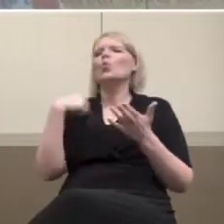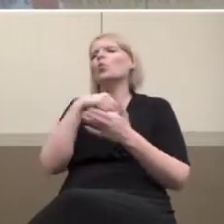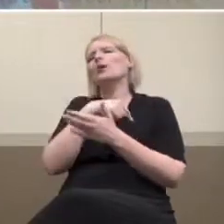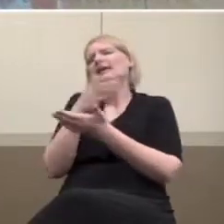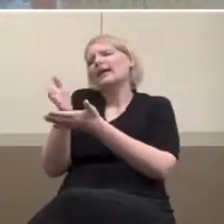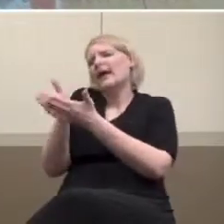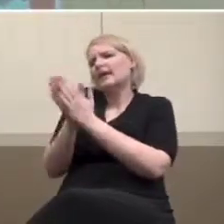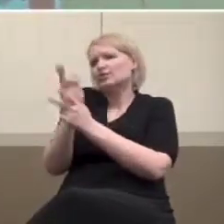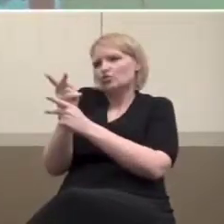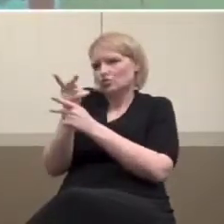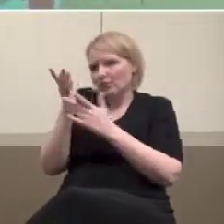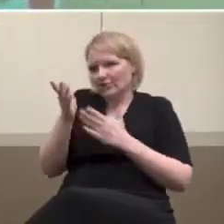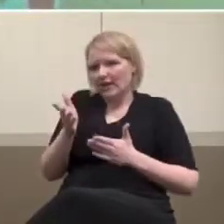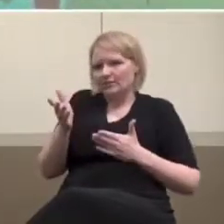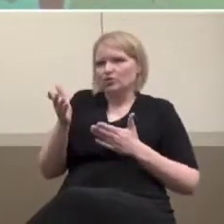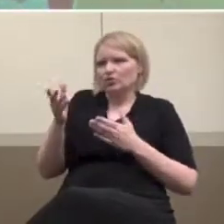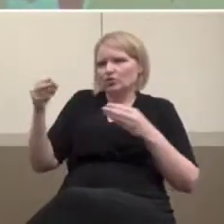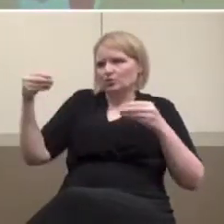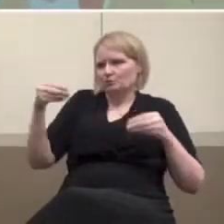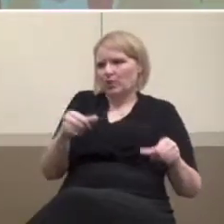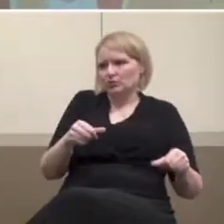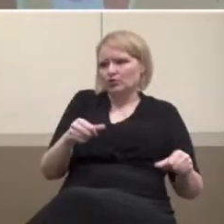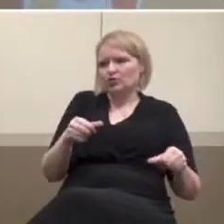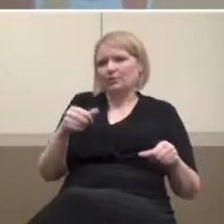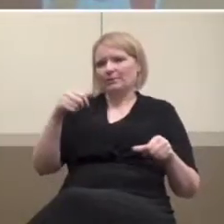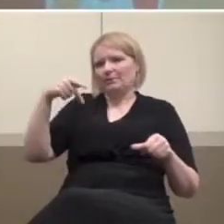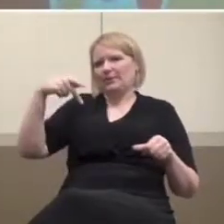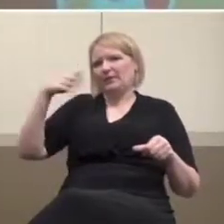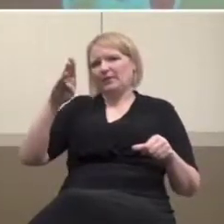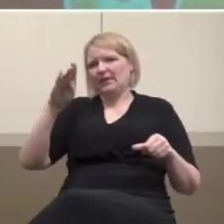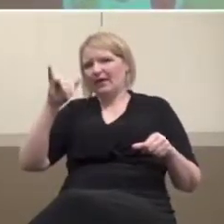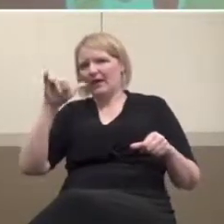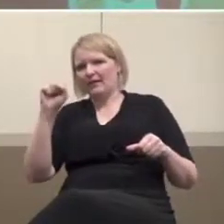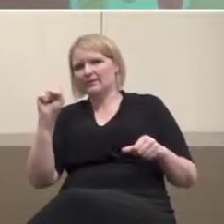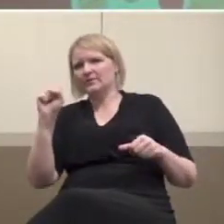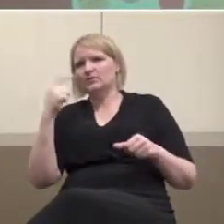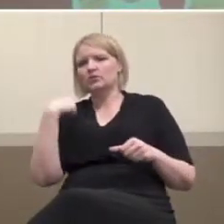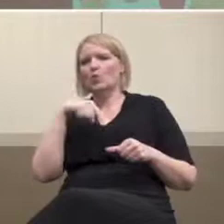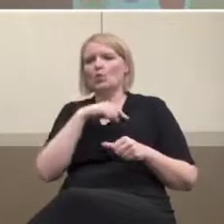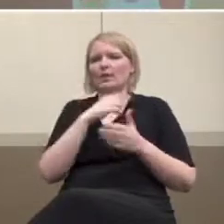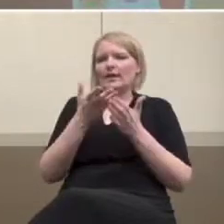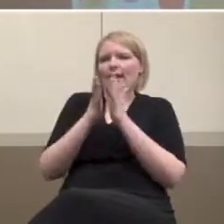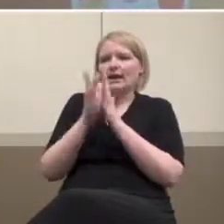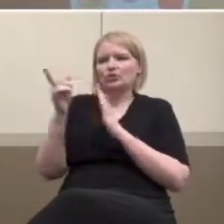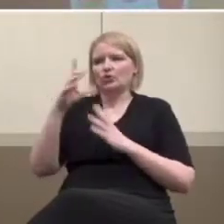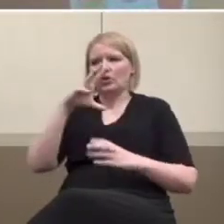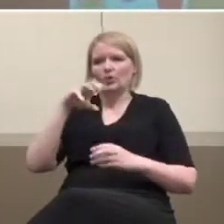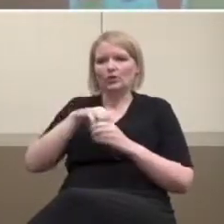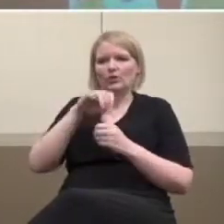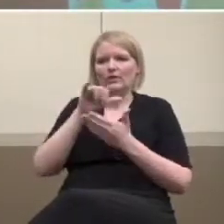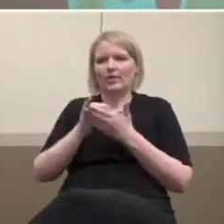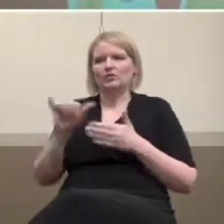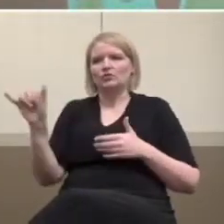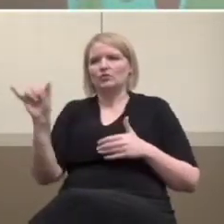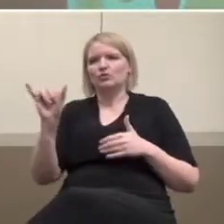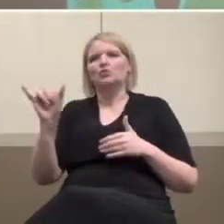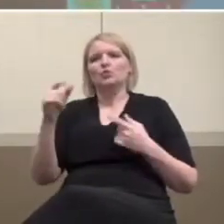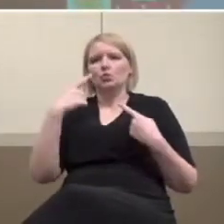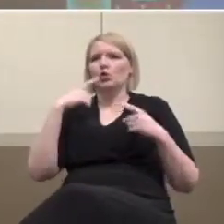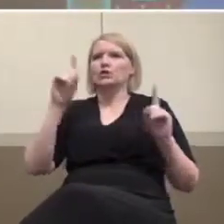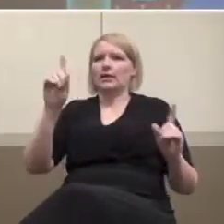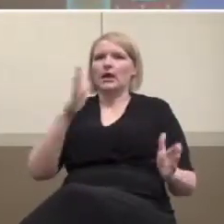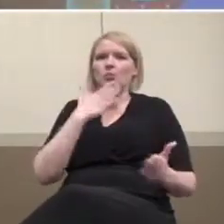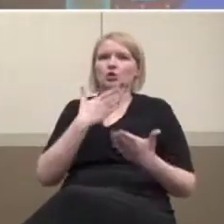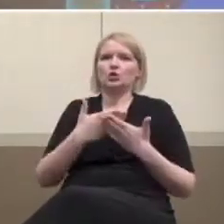that in because the school has PBIS money budgeted in, so we asked her to budget it in as well, and that has worked out pretty